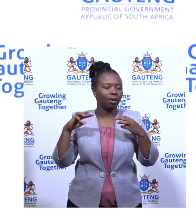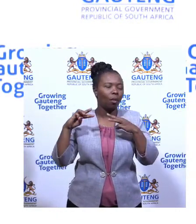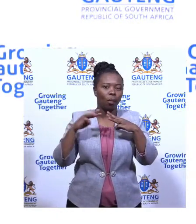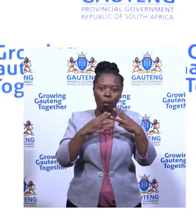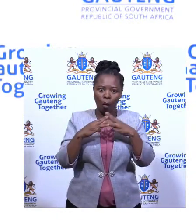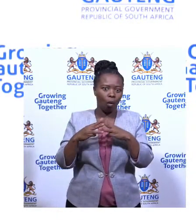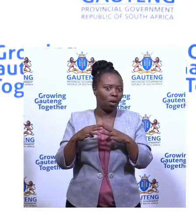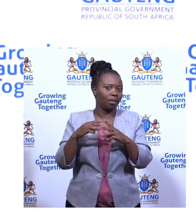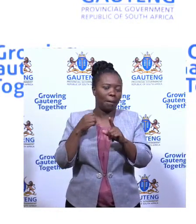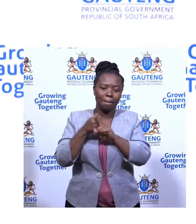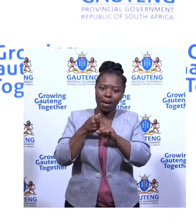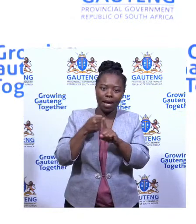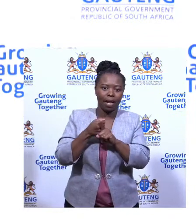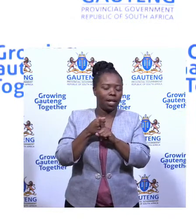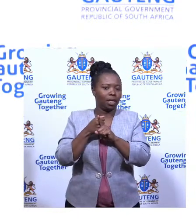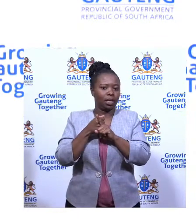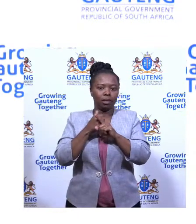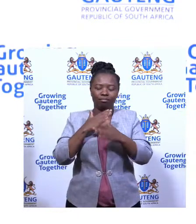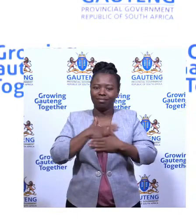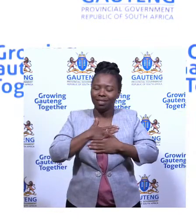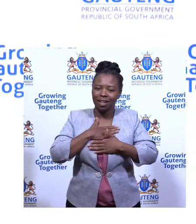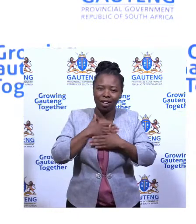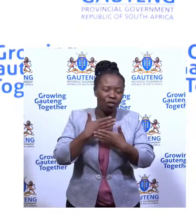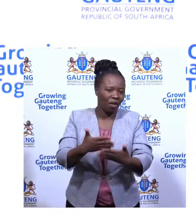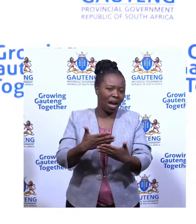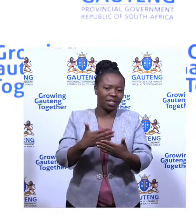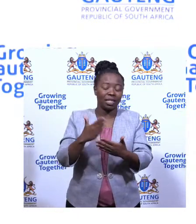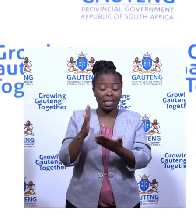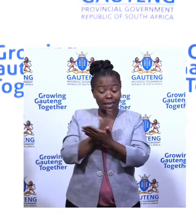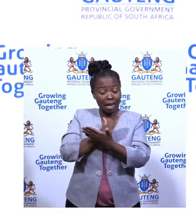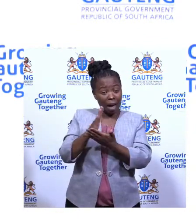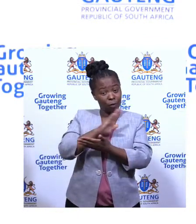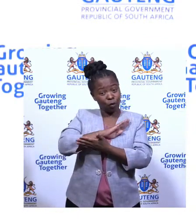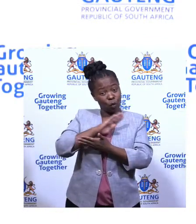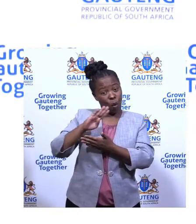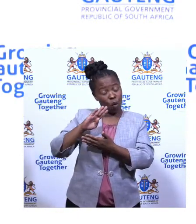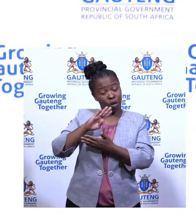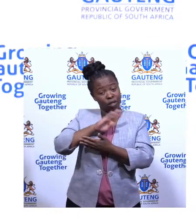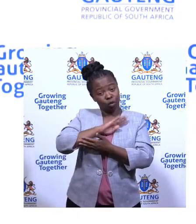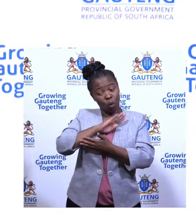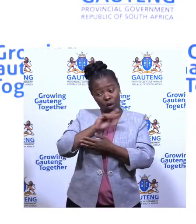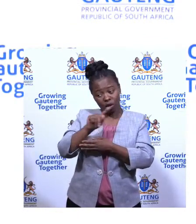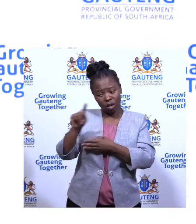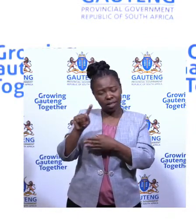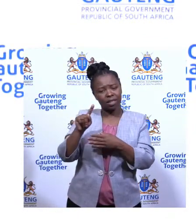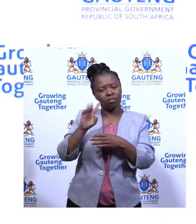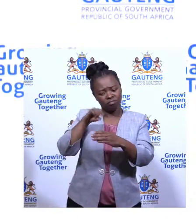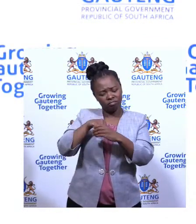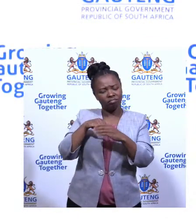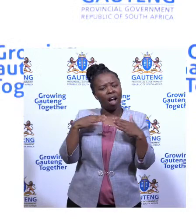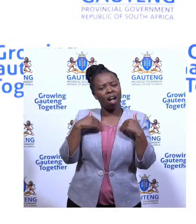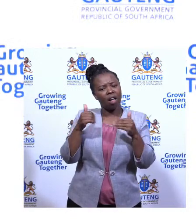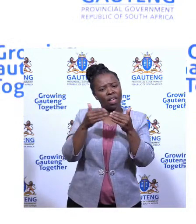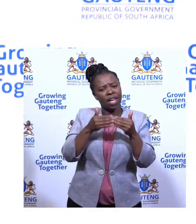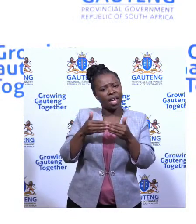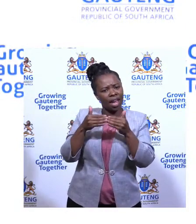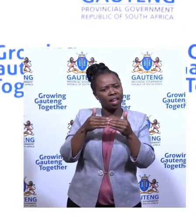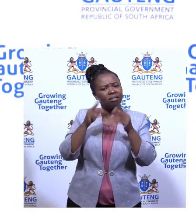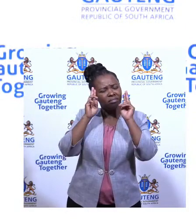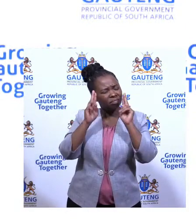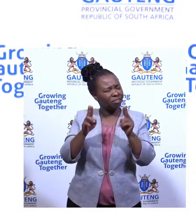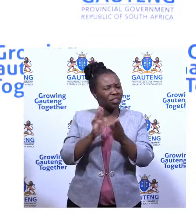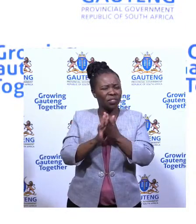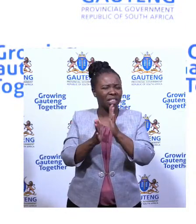of sacrifices, including some of our soldiers in this particular case, our healthcare workers who have